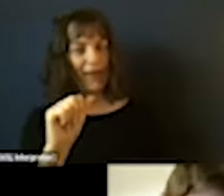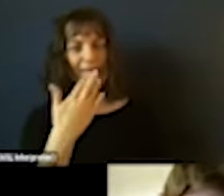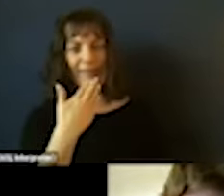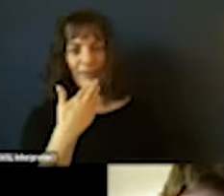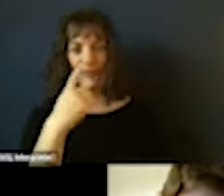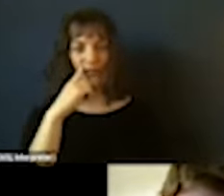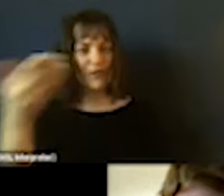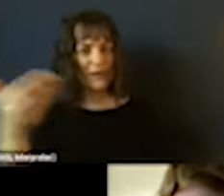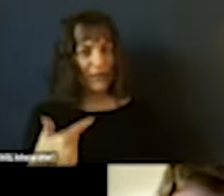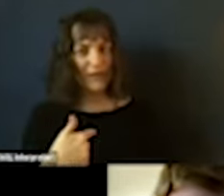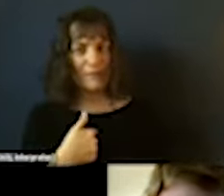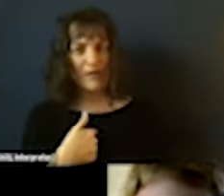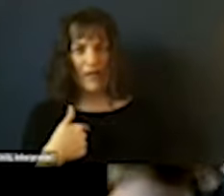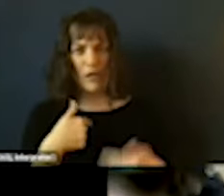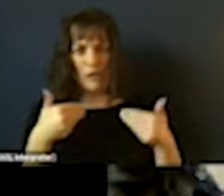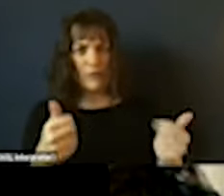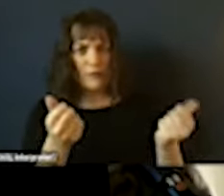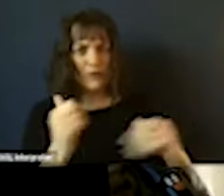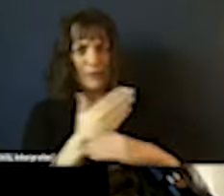fingers crossed this all works. Great.